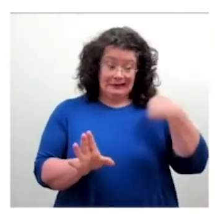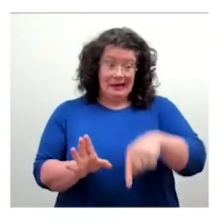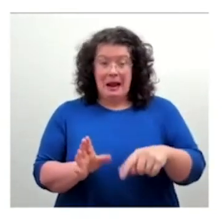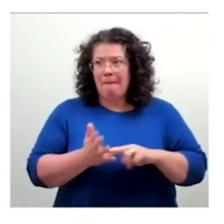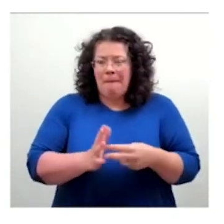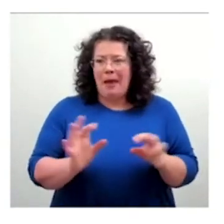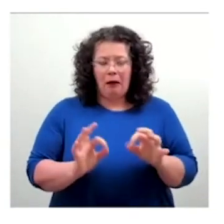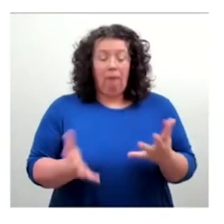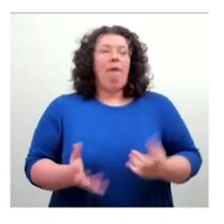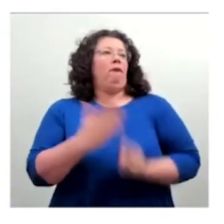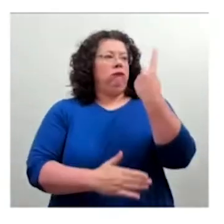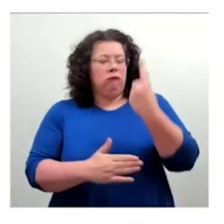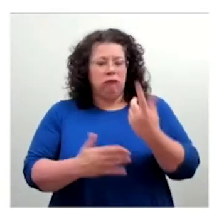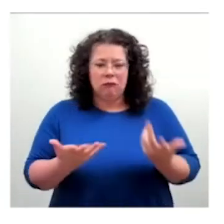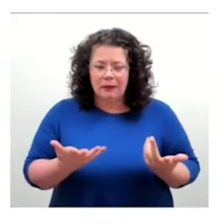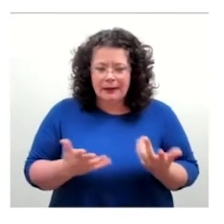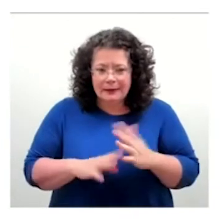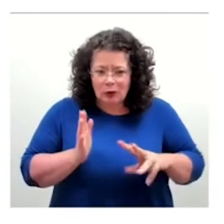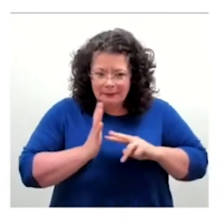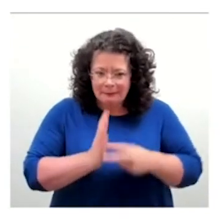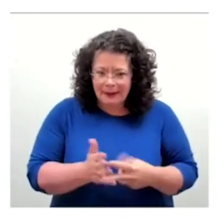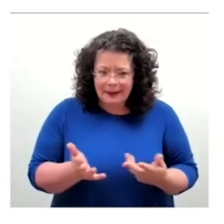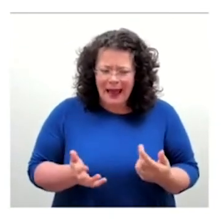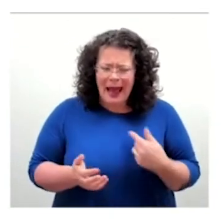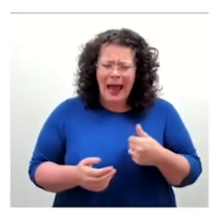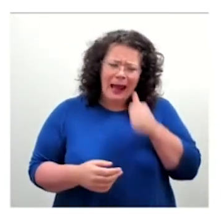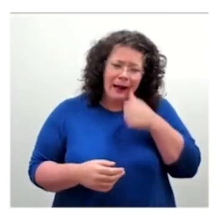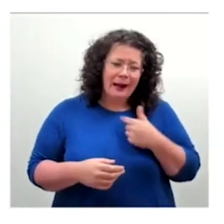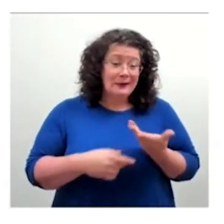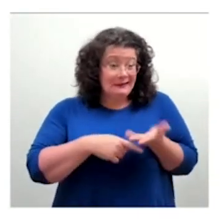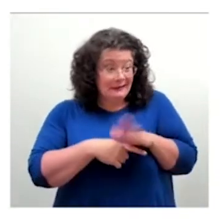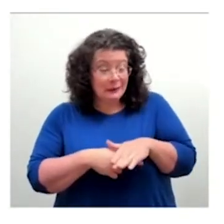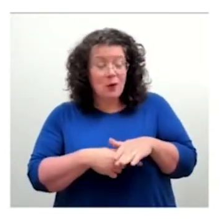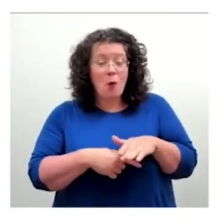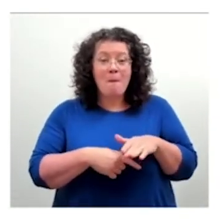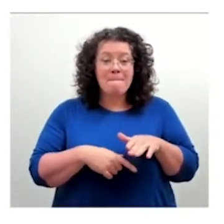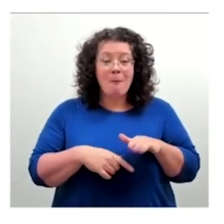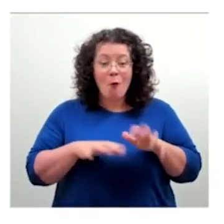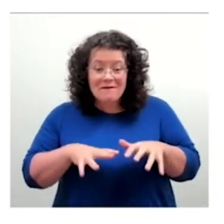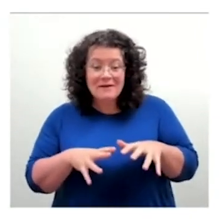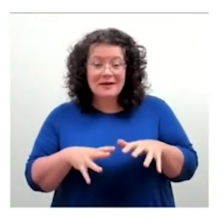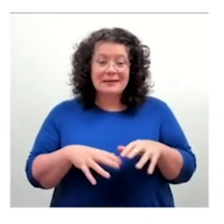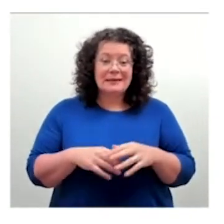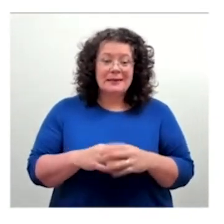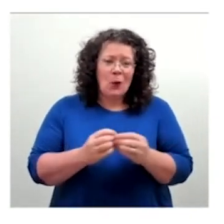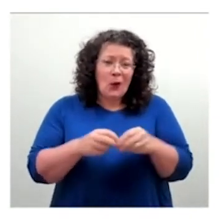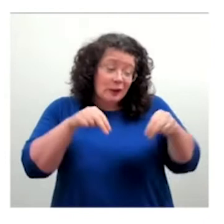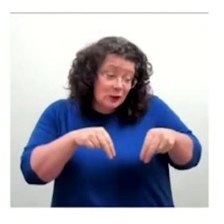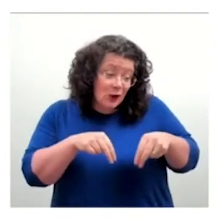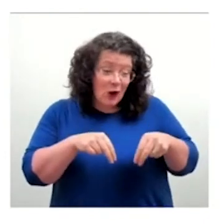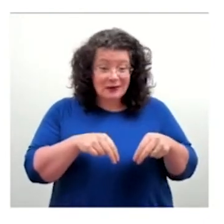with darkness in the background because it's winter and that means that it's dark at 4 o'clock here in Seattle.